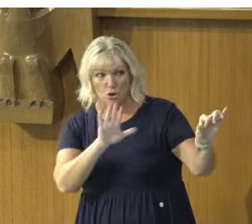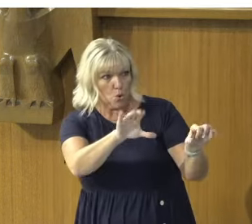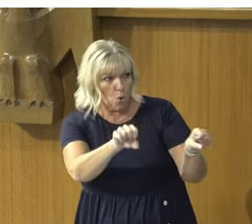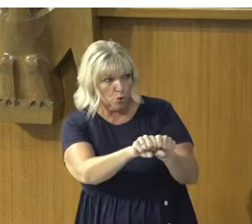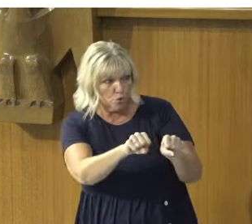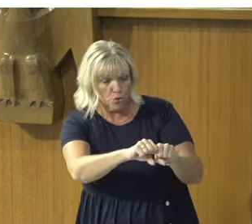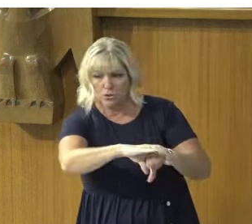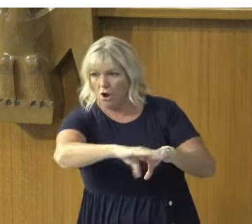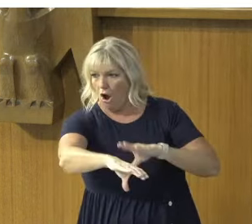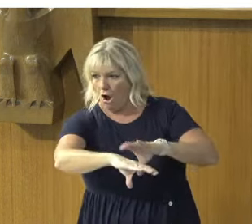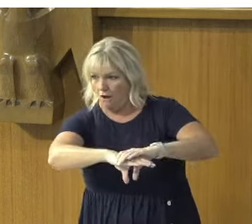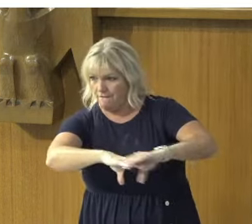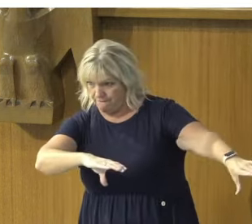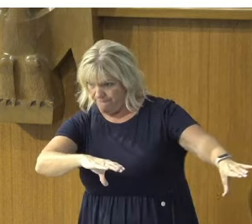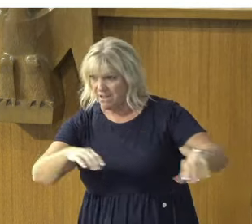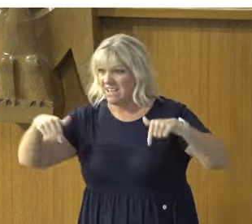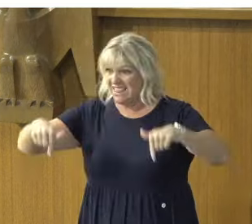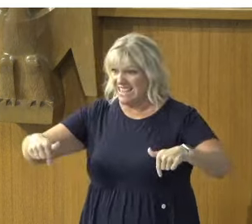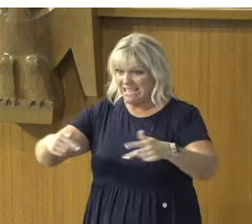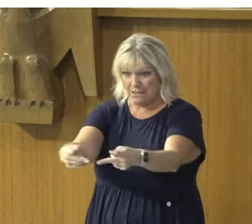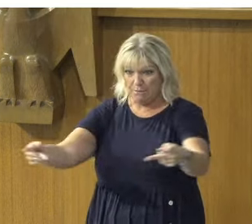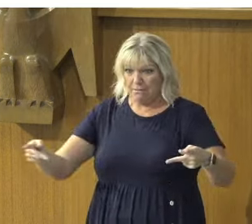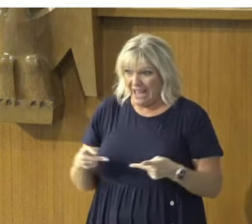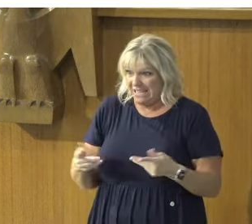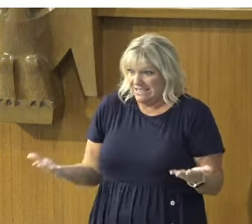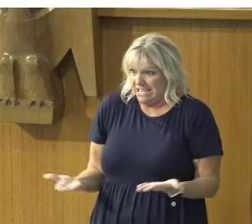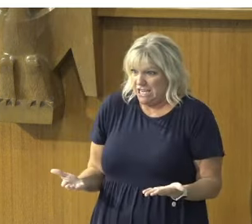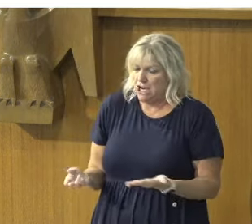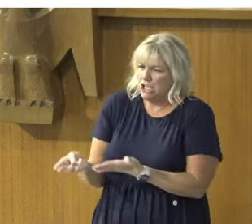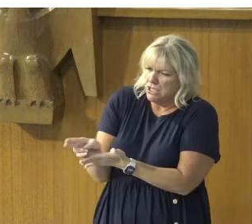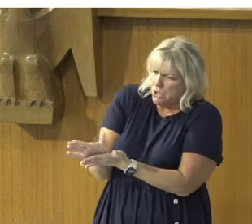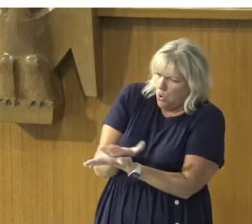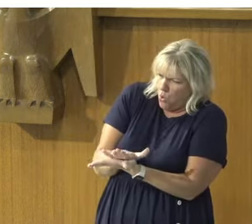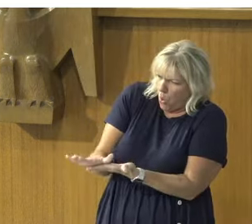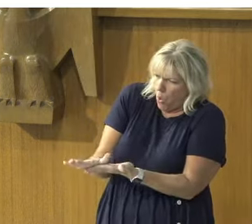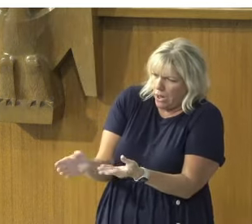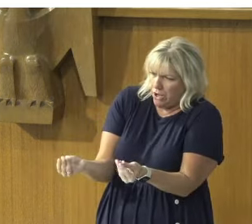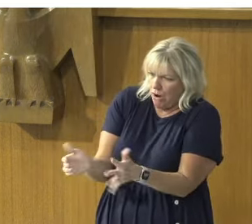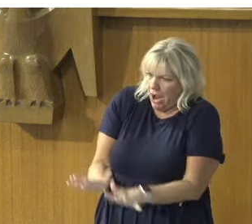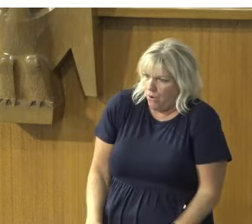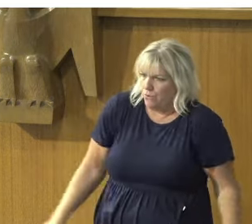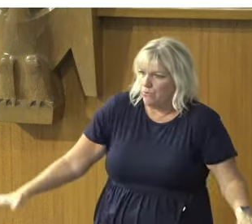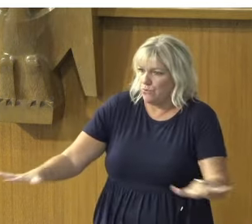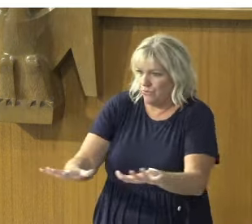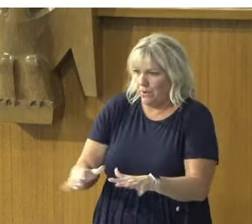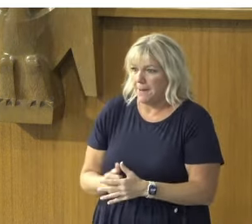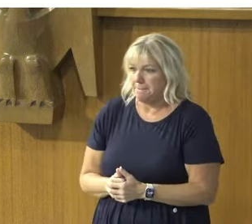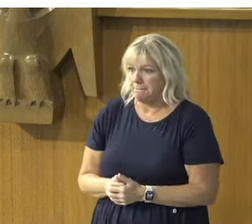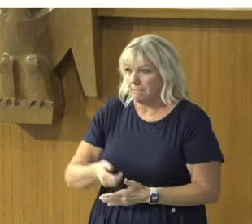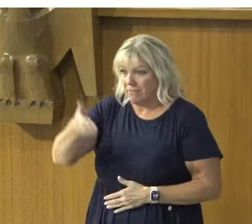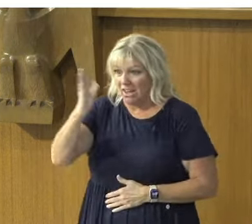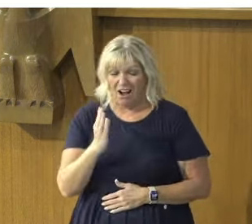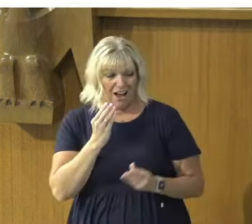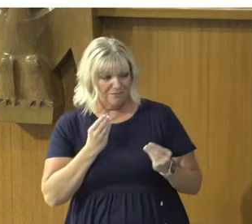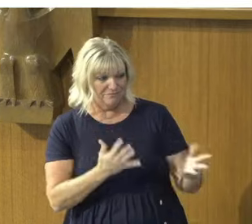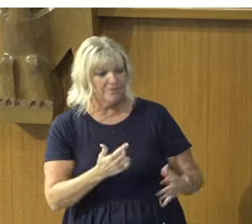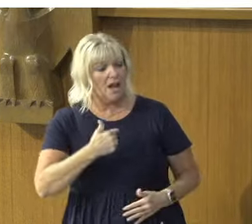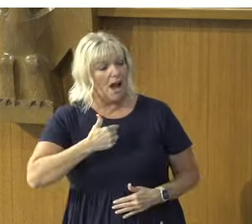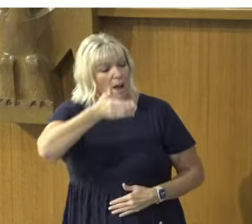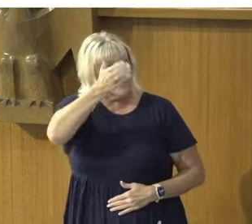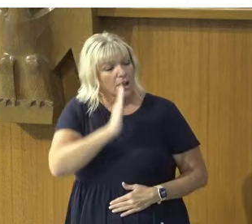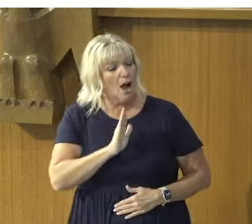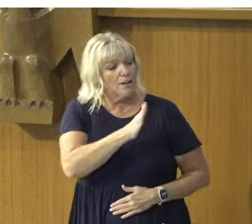from your feet, for the place on which you are standing is holy ground. God said, Further, I am the God of